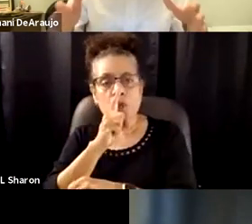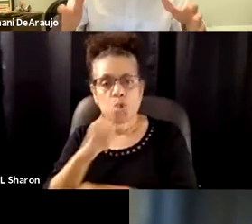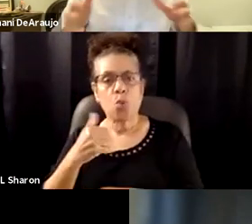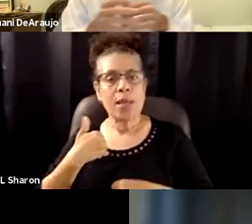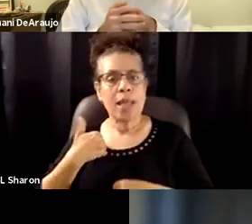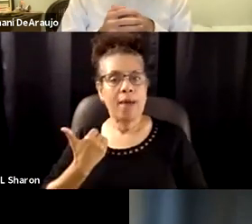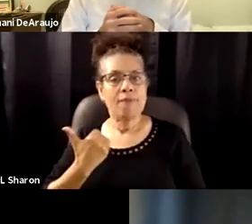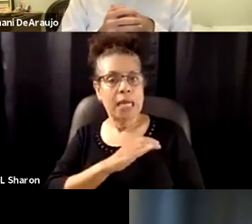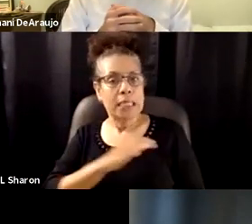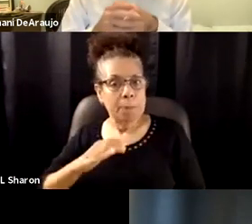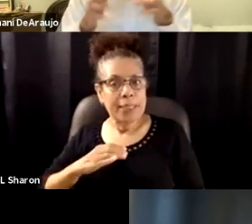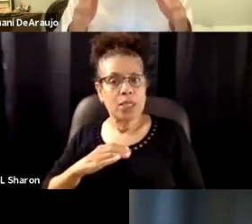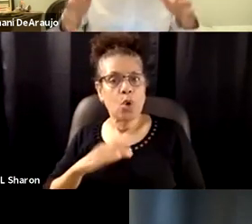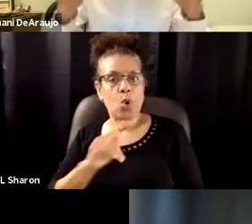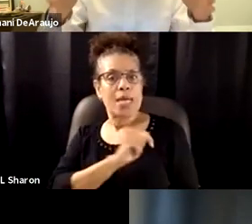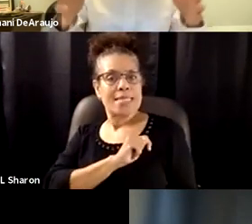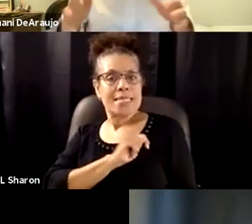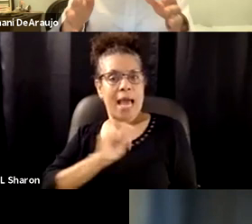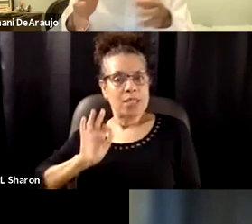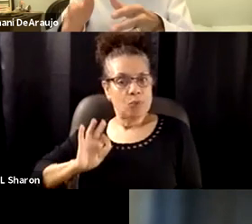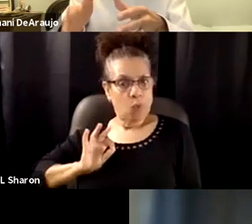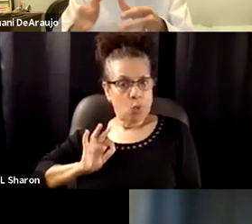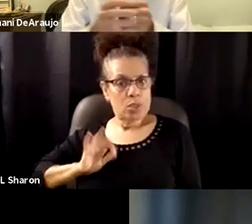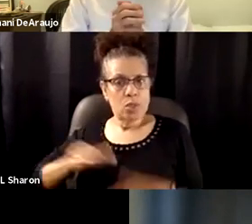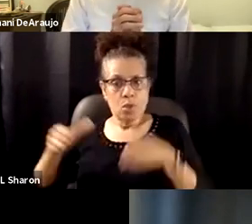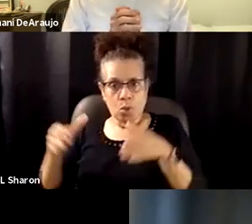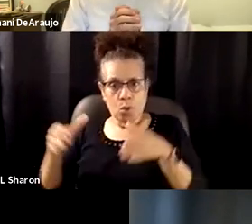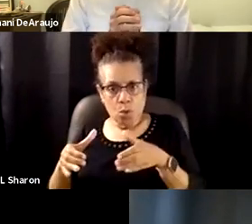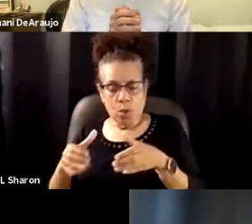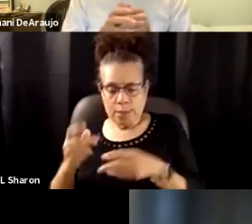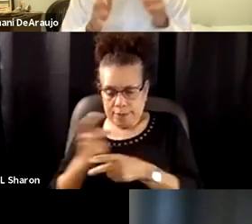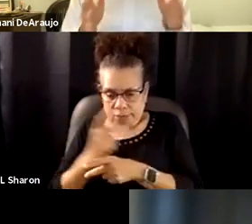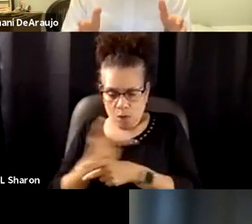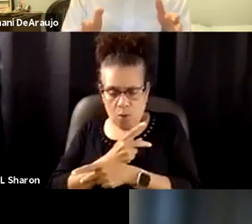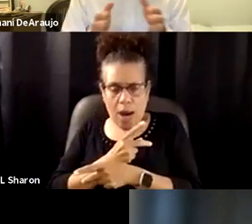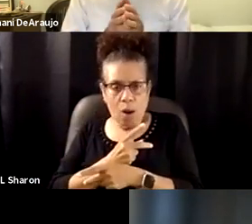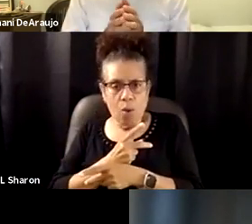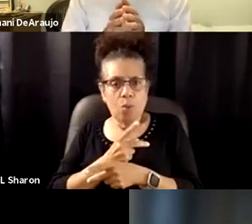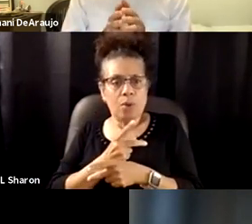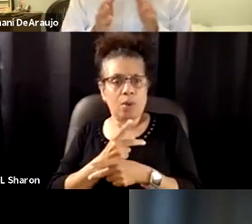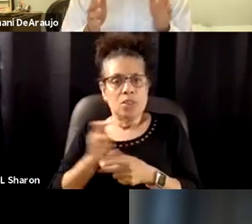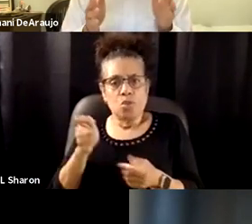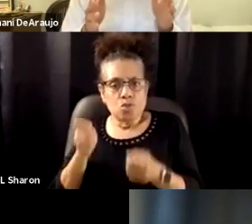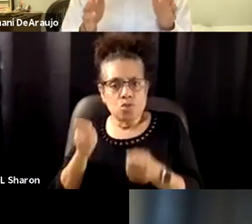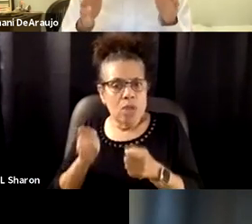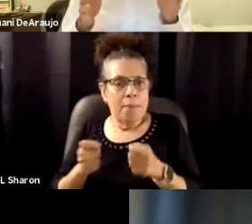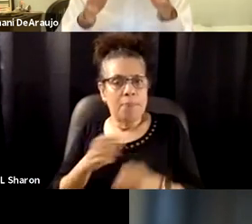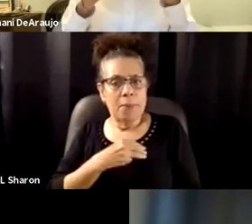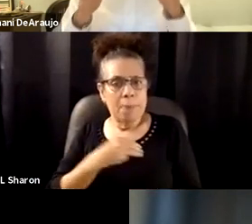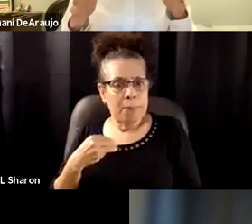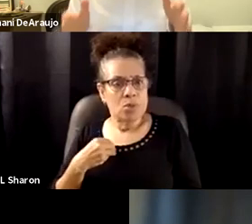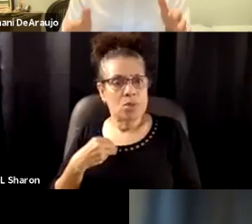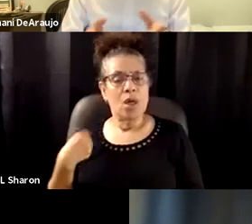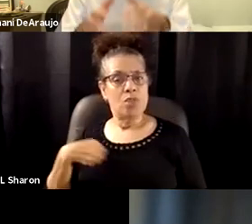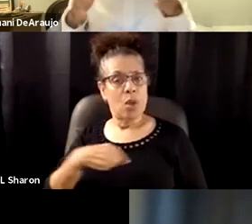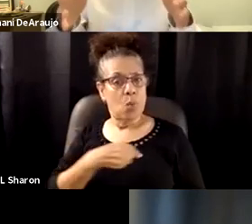or a task force uh that school committee can help you know shape the charge uh shape the membership that we can play the